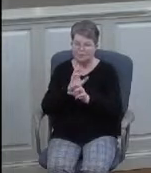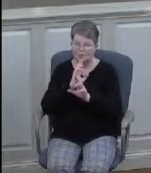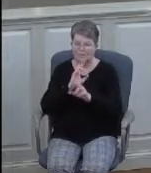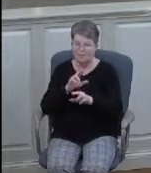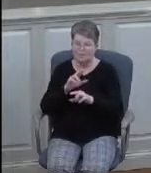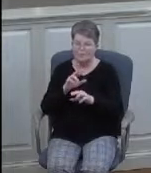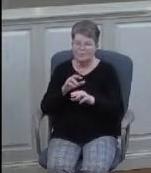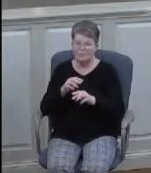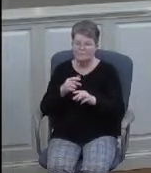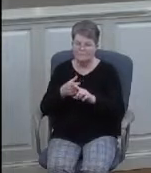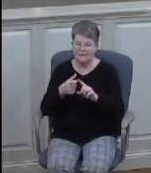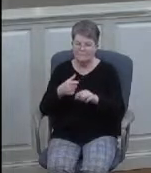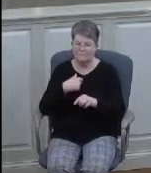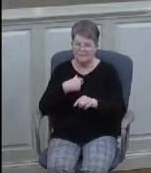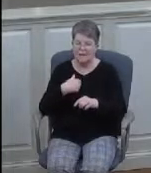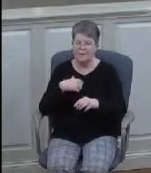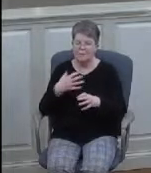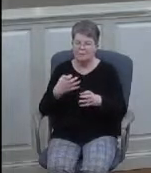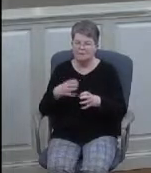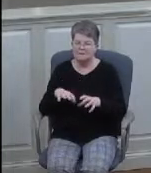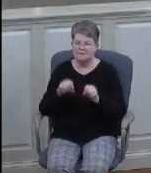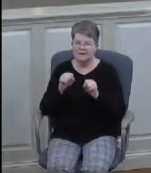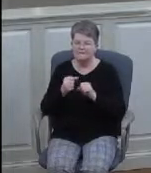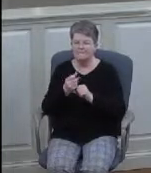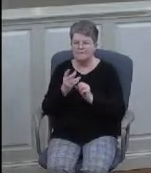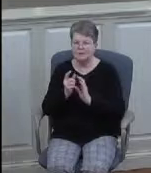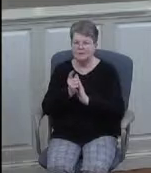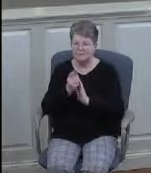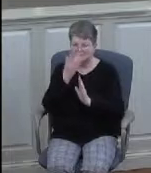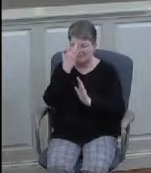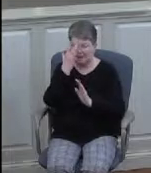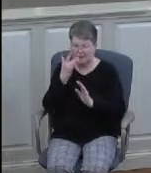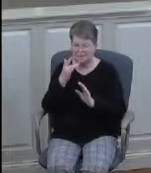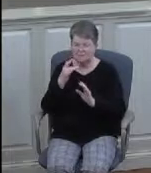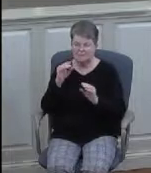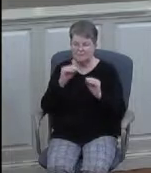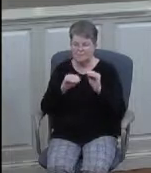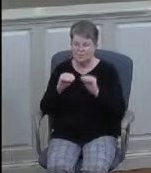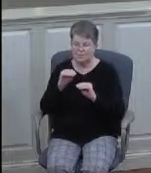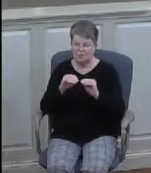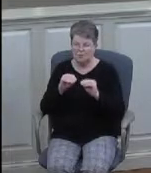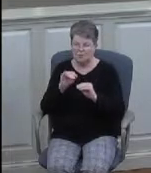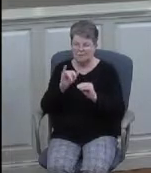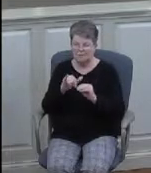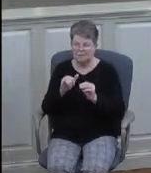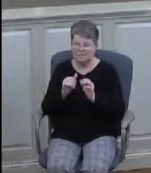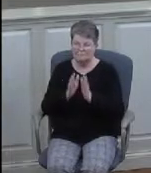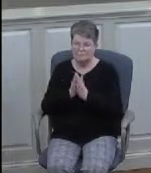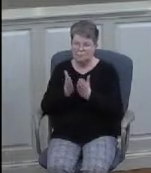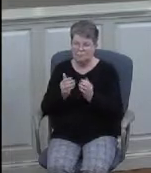I would like to take a few minutes, because in the putting this together,